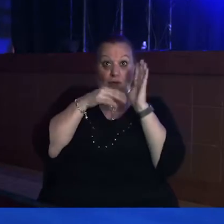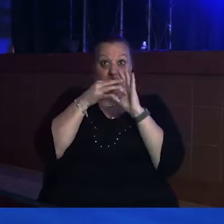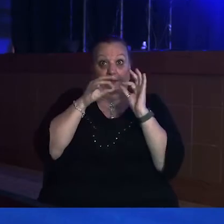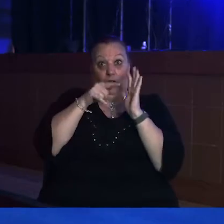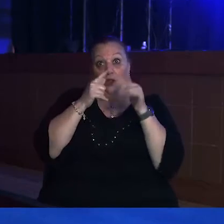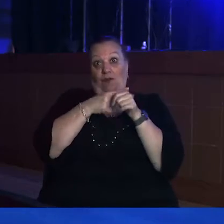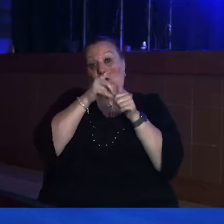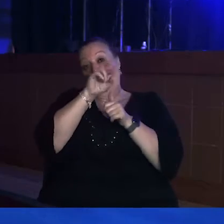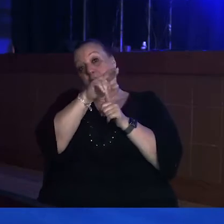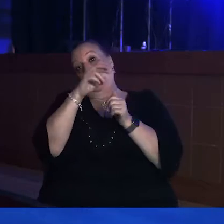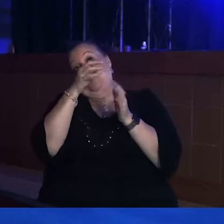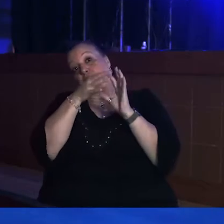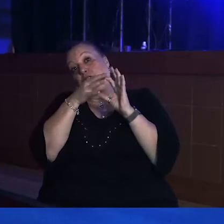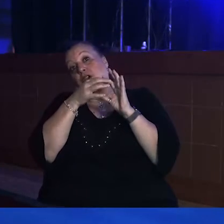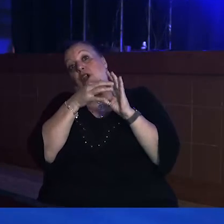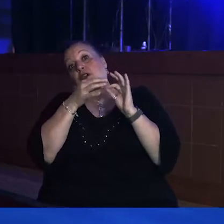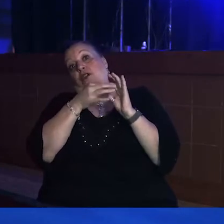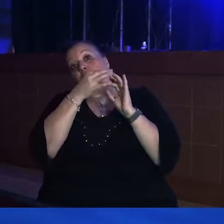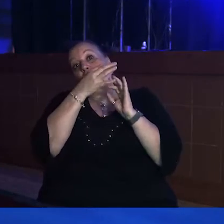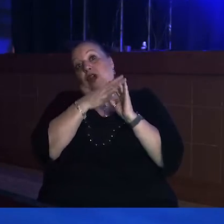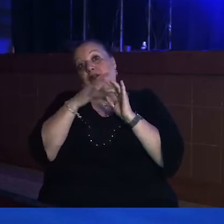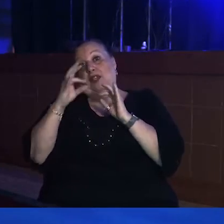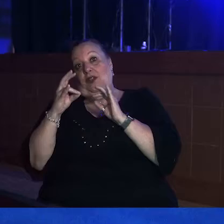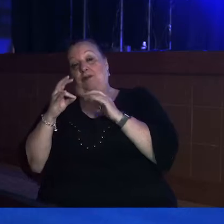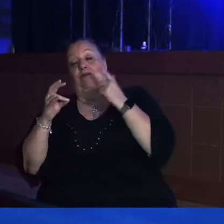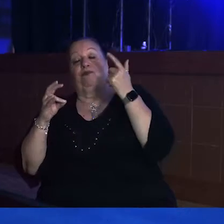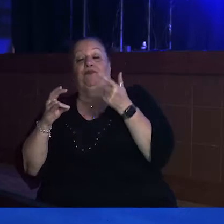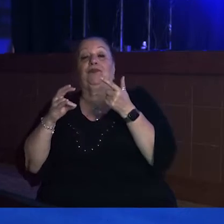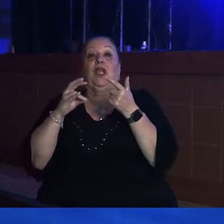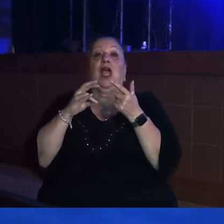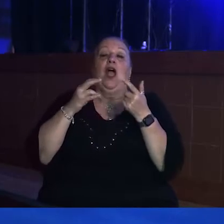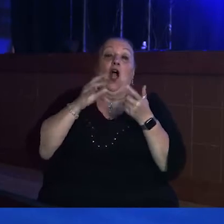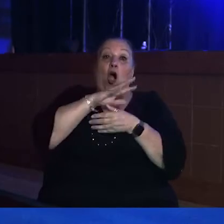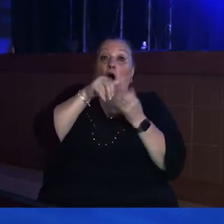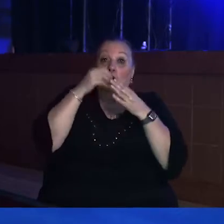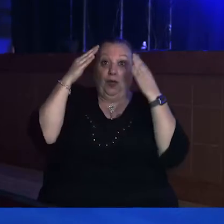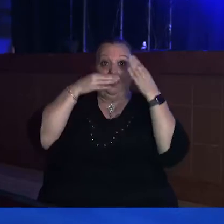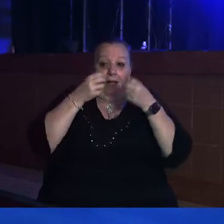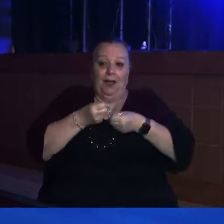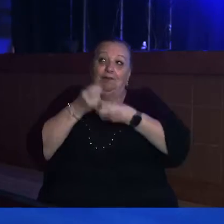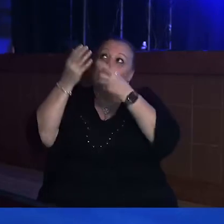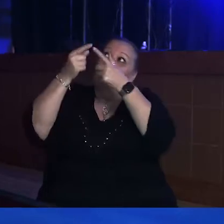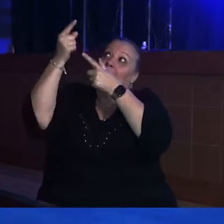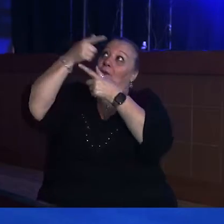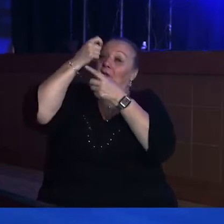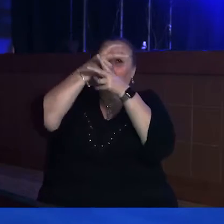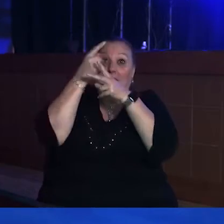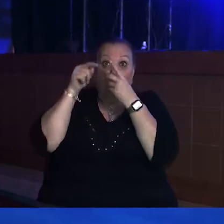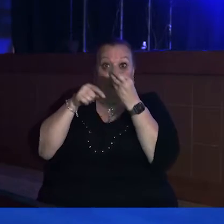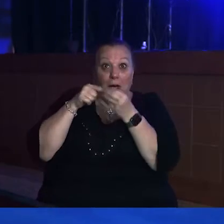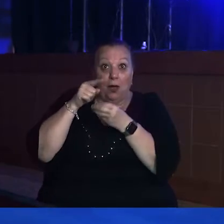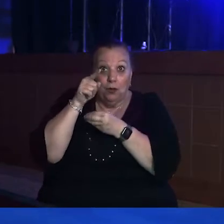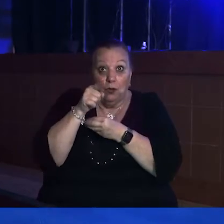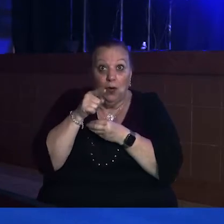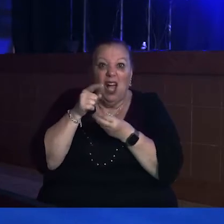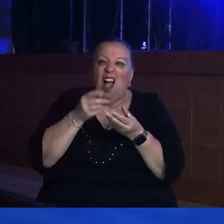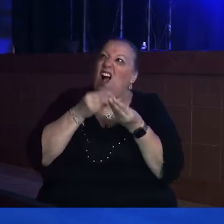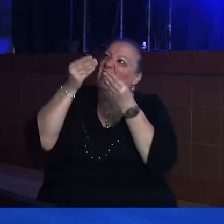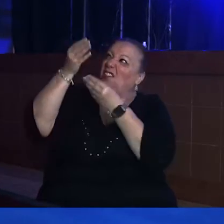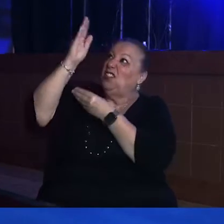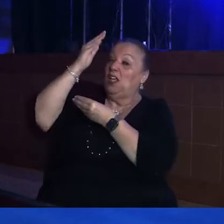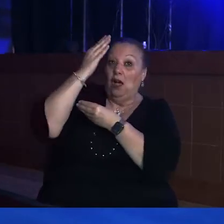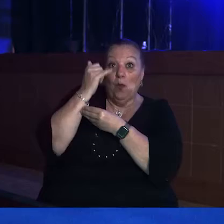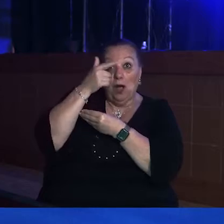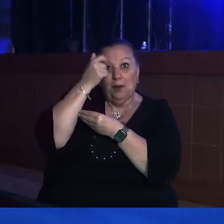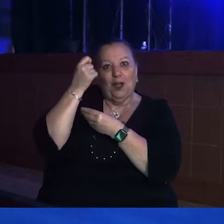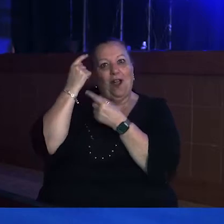7. Cast all your anxiety on him because he cares for you. I can give this to God. Why? Because he cares. He